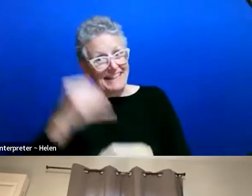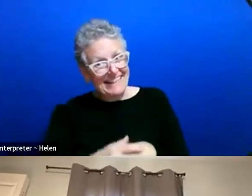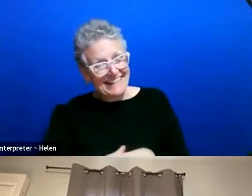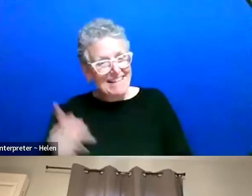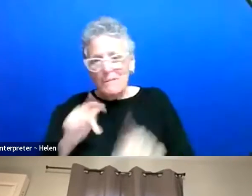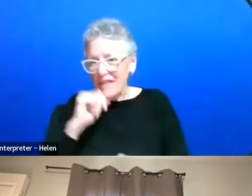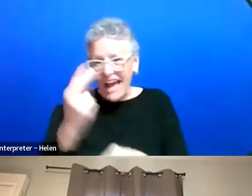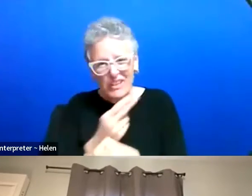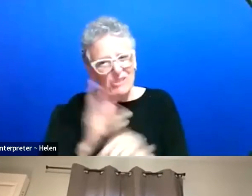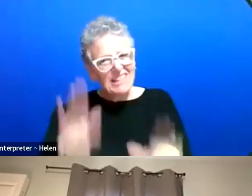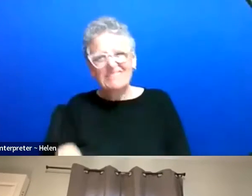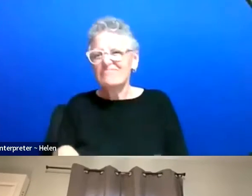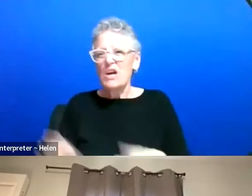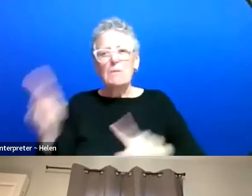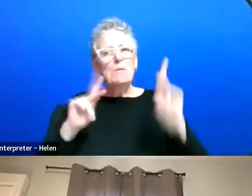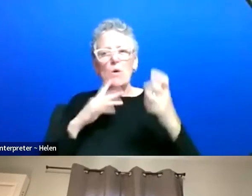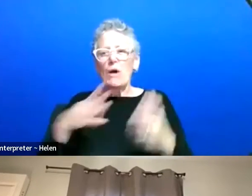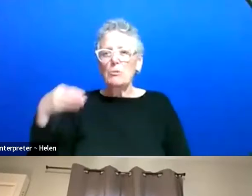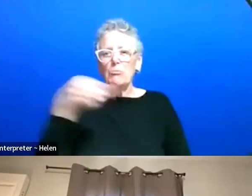people aren't going to support that. So,